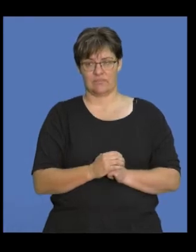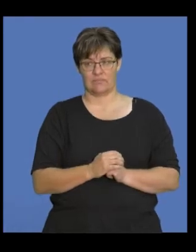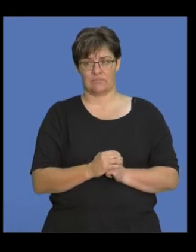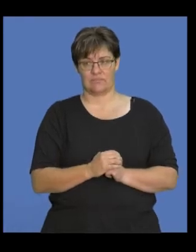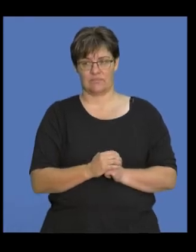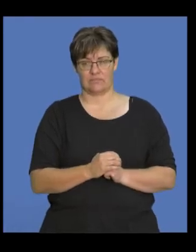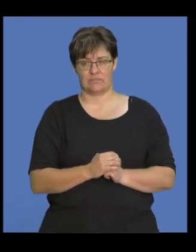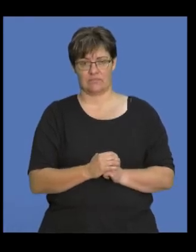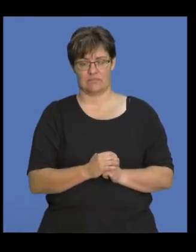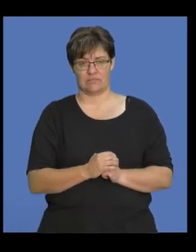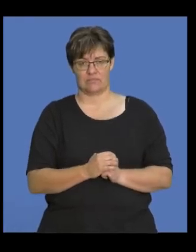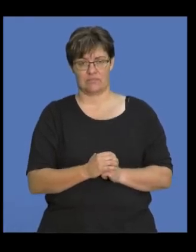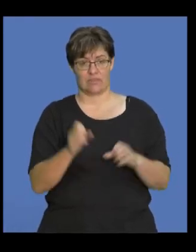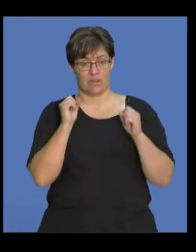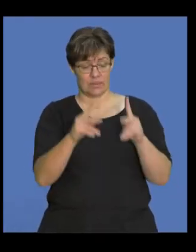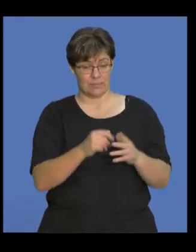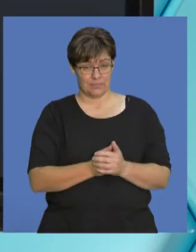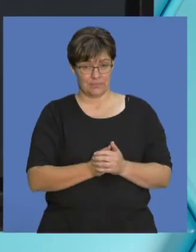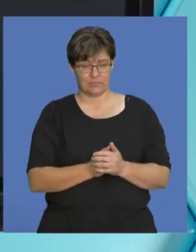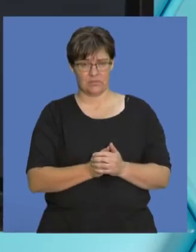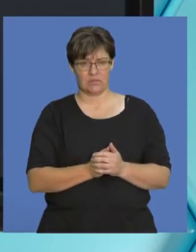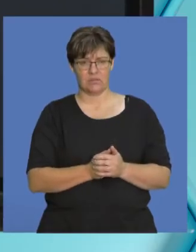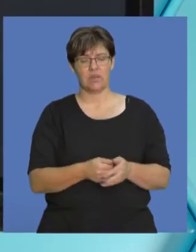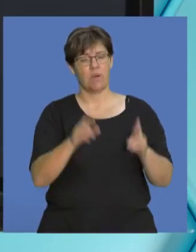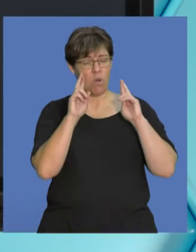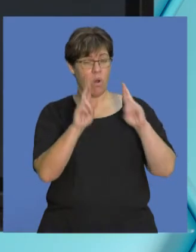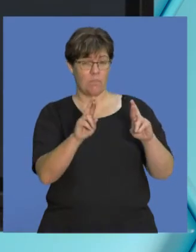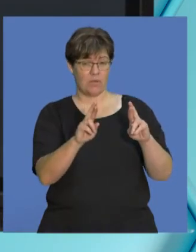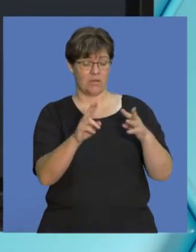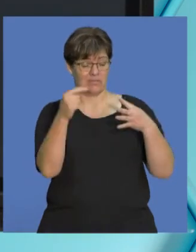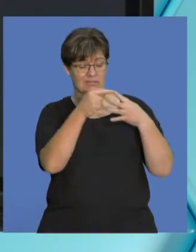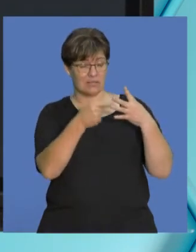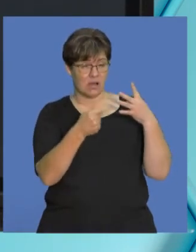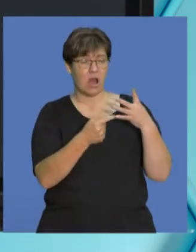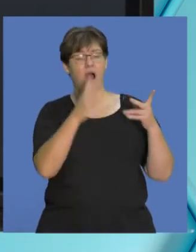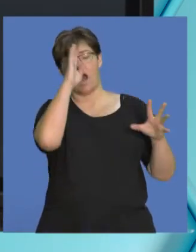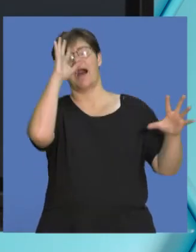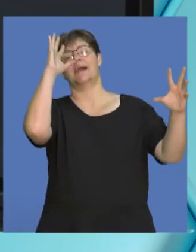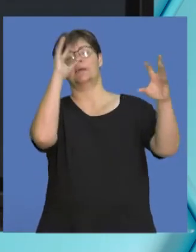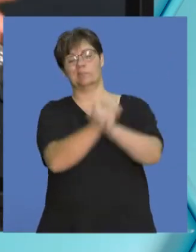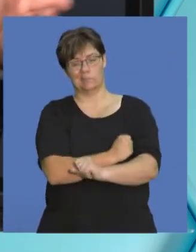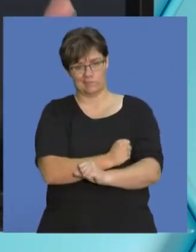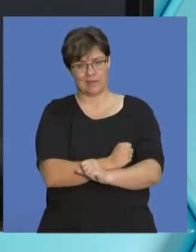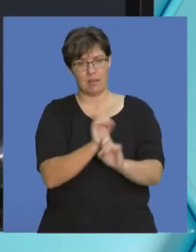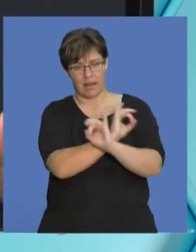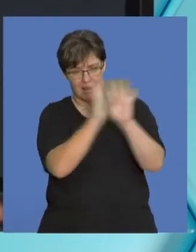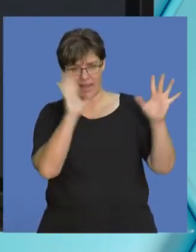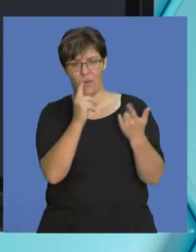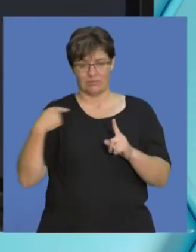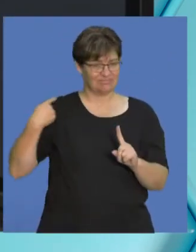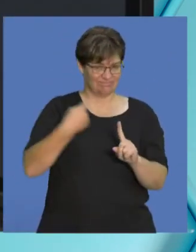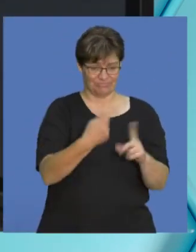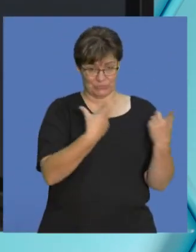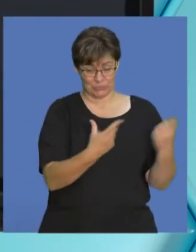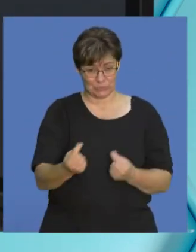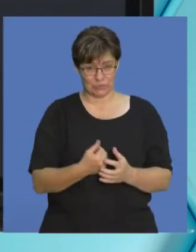11.43%. All right. So guys, I hope that puts a lot of things into perspective with what we've been doing so far.